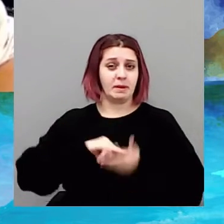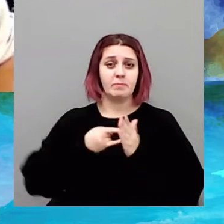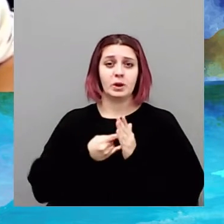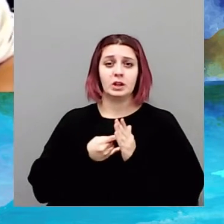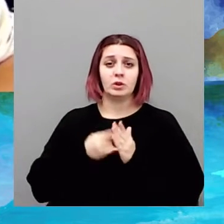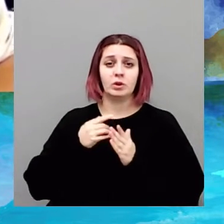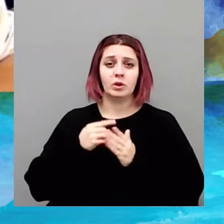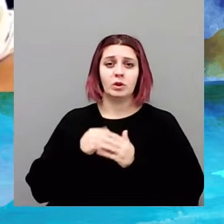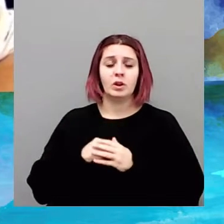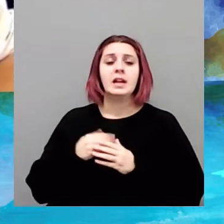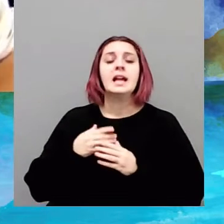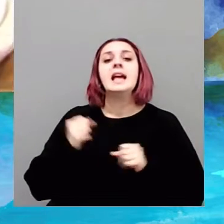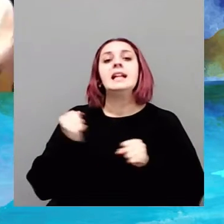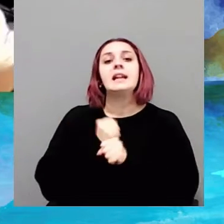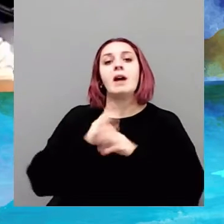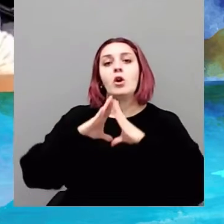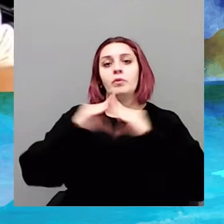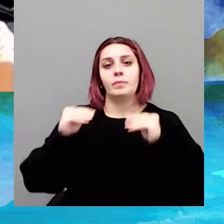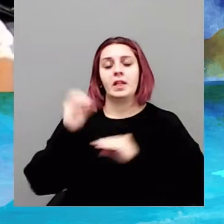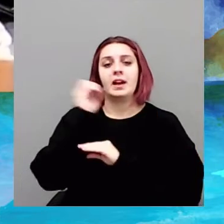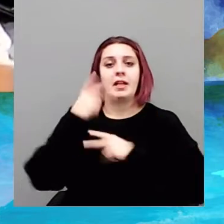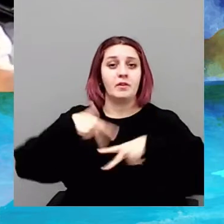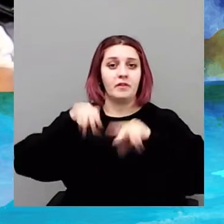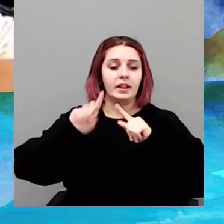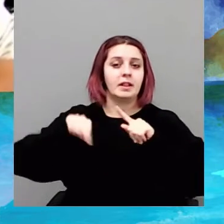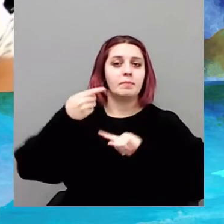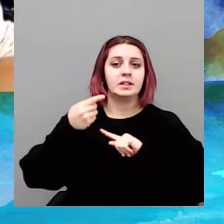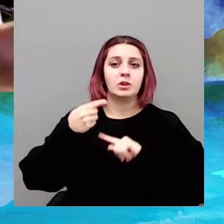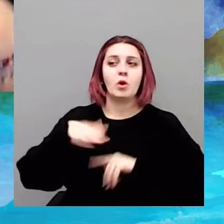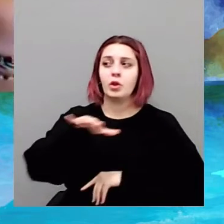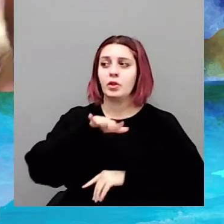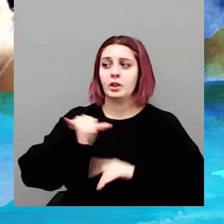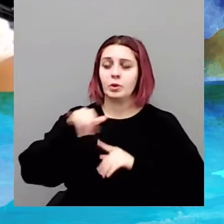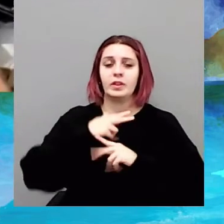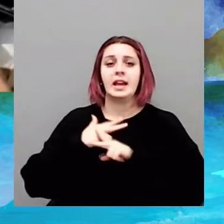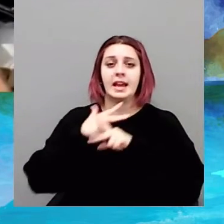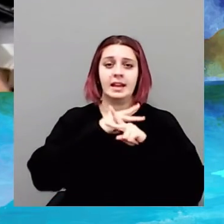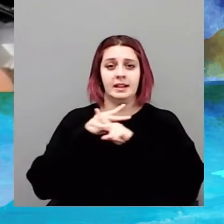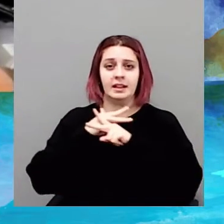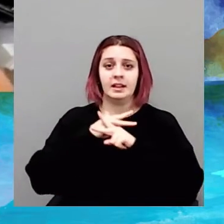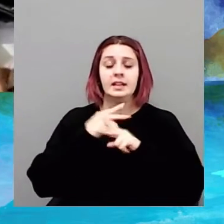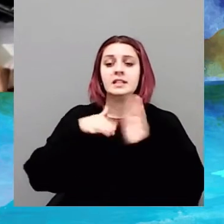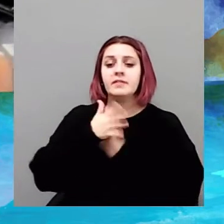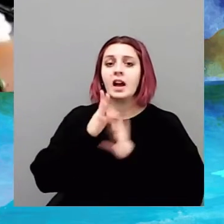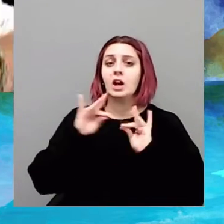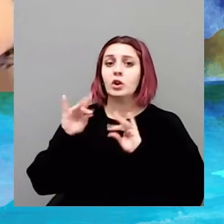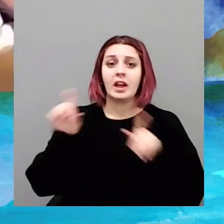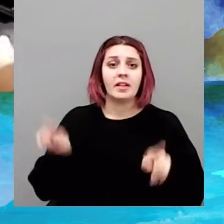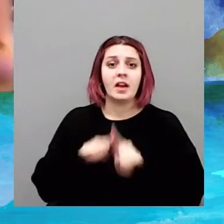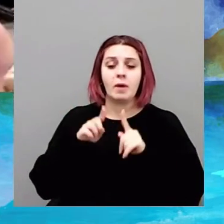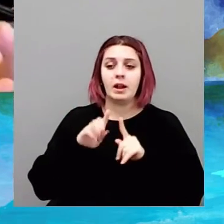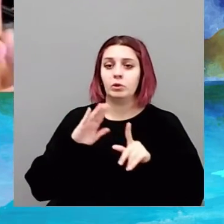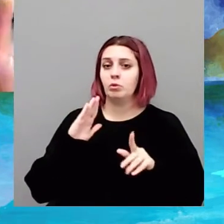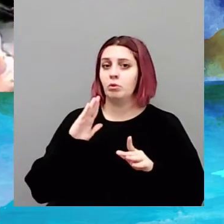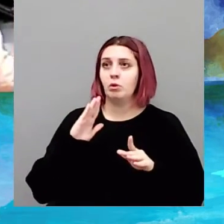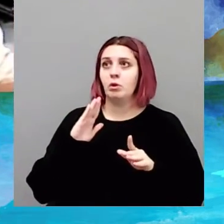3D printing. I started with by making a saving drone.